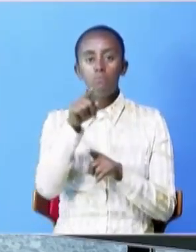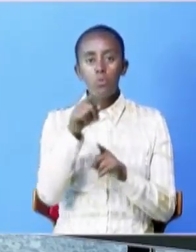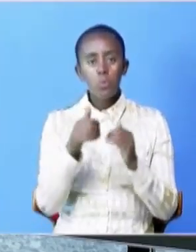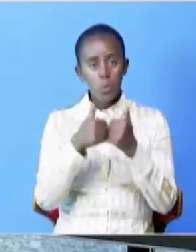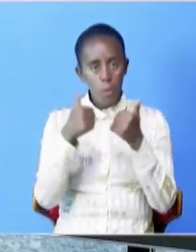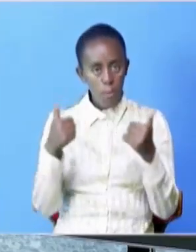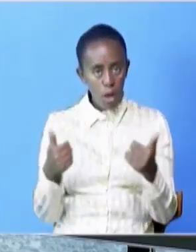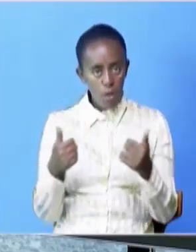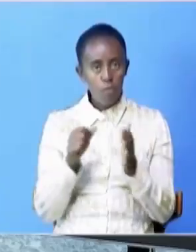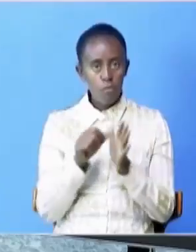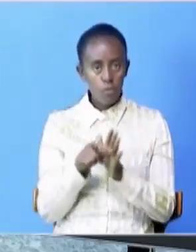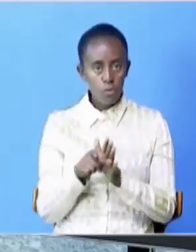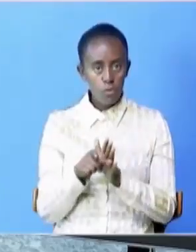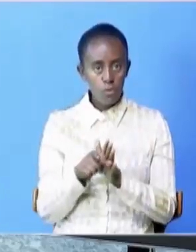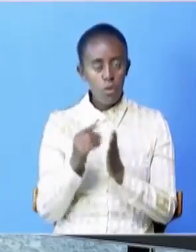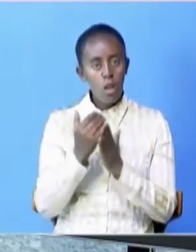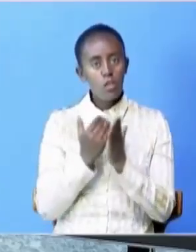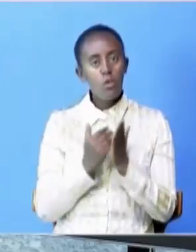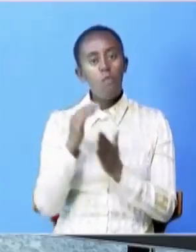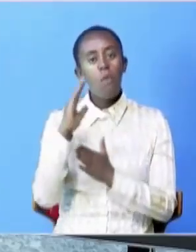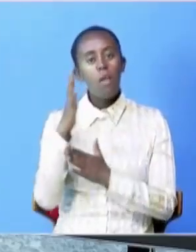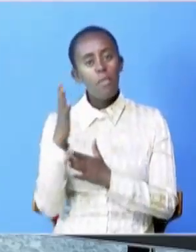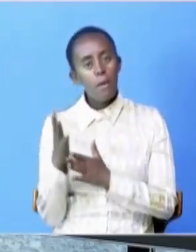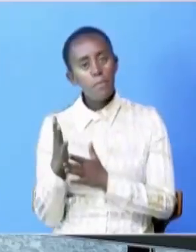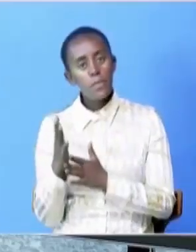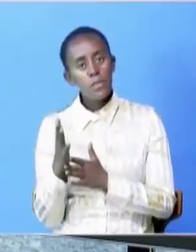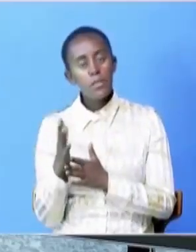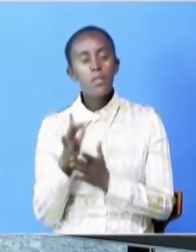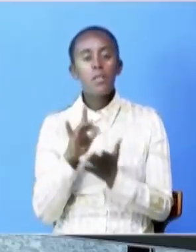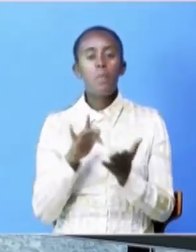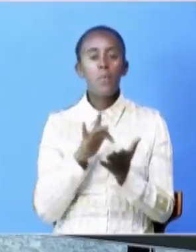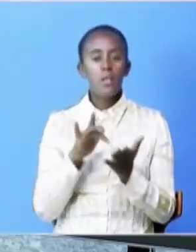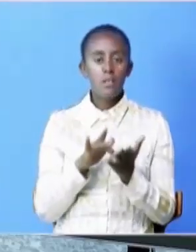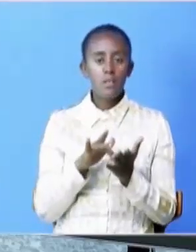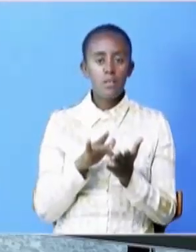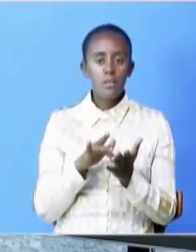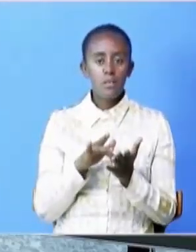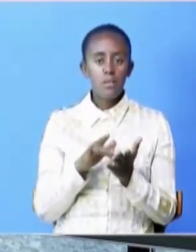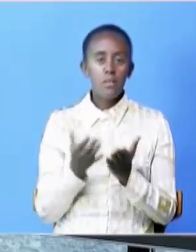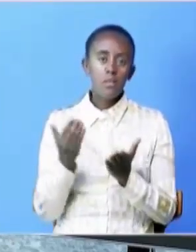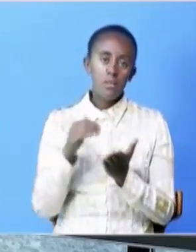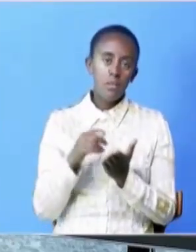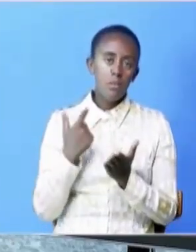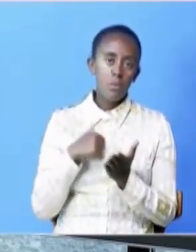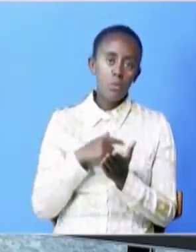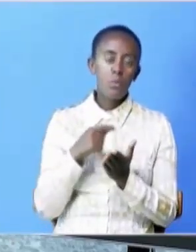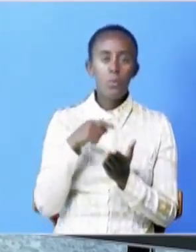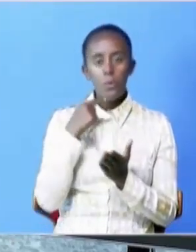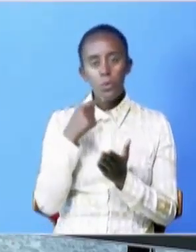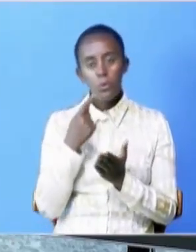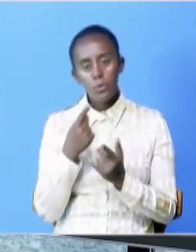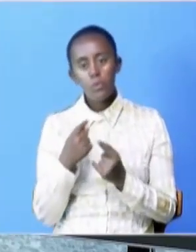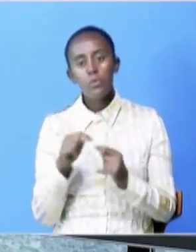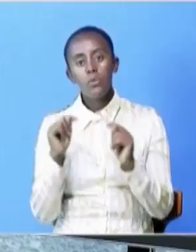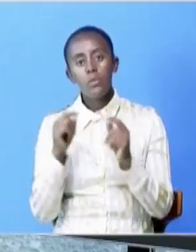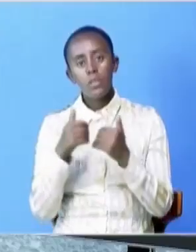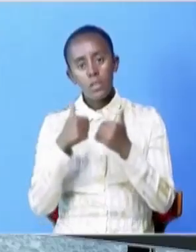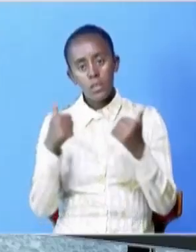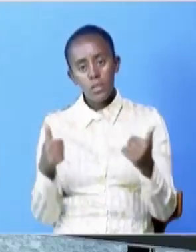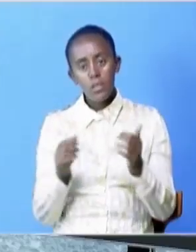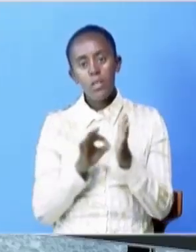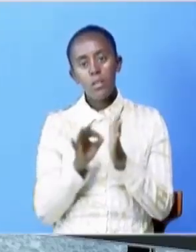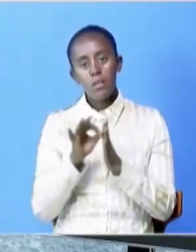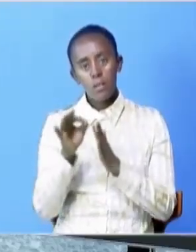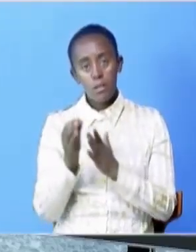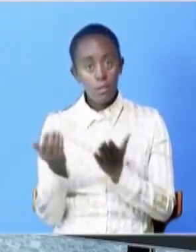separate, for example, a list of items. We use it in the middle. And again, when we are trying to separate